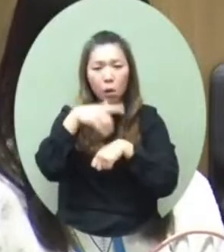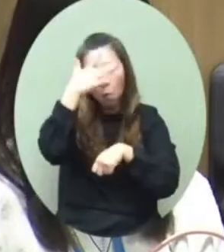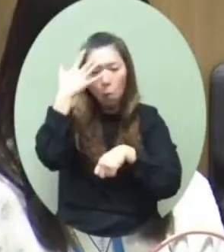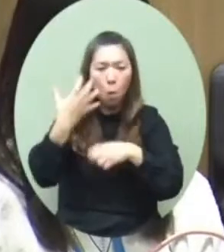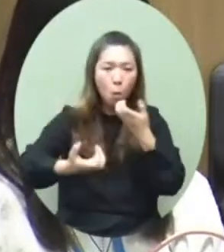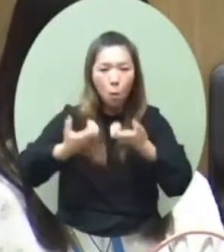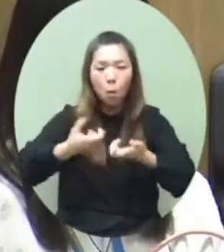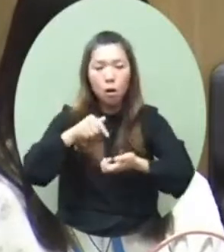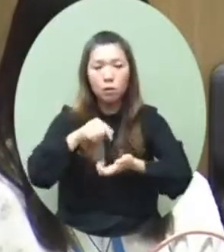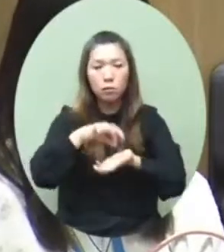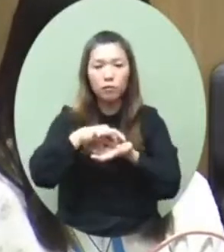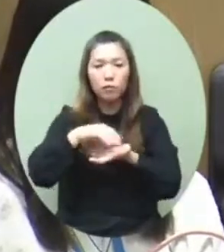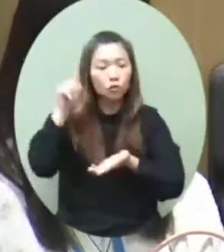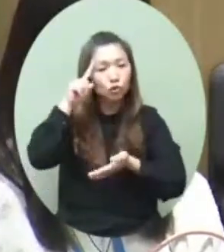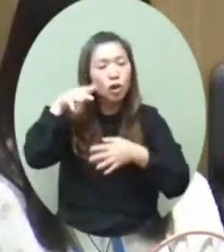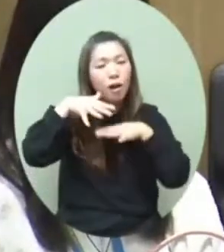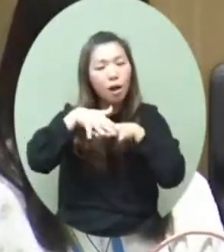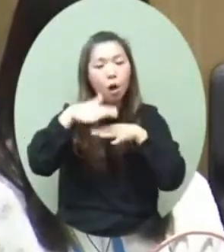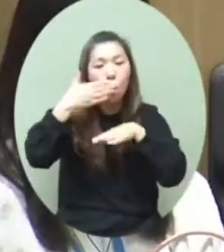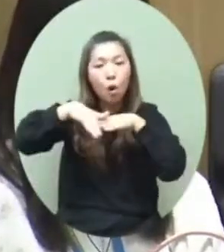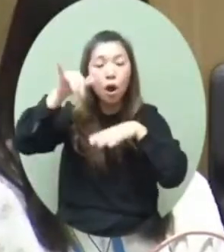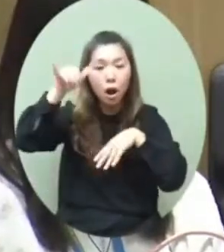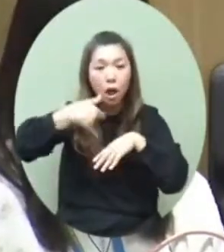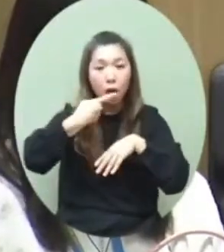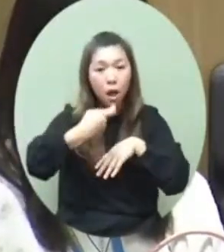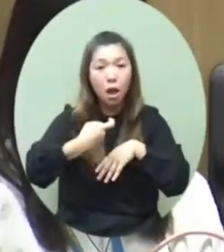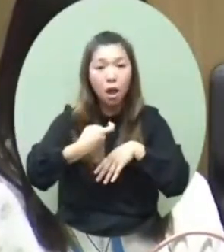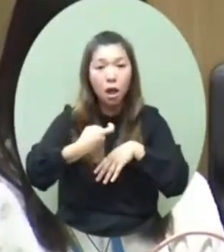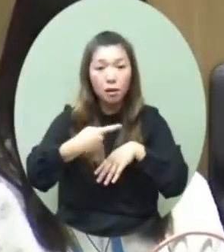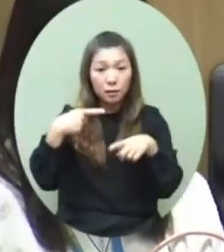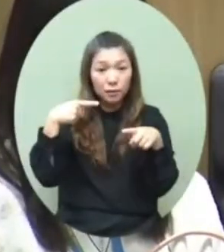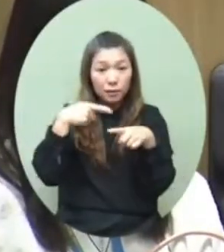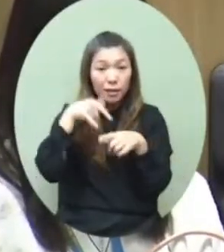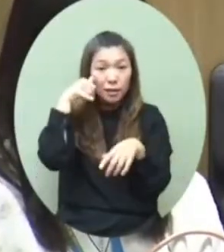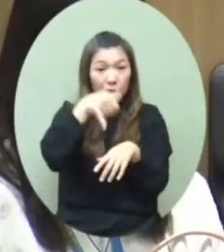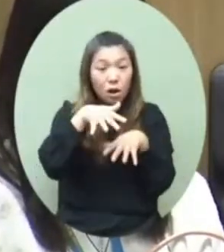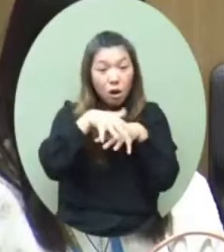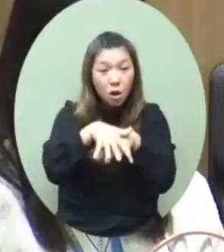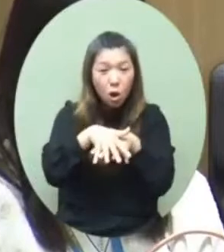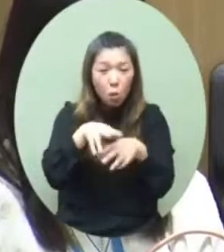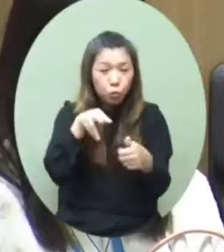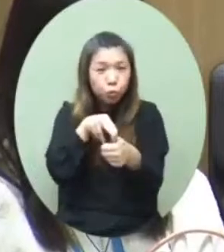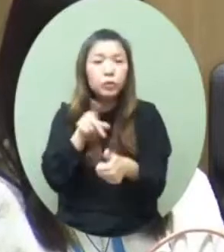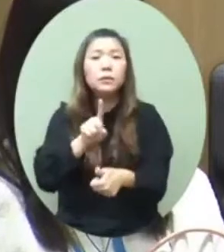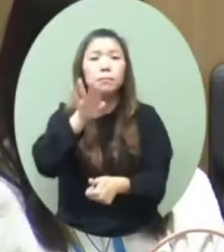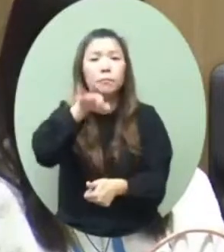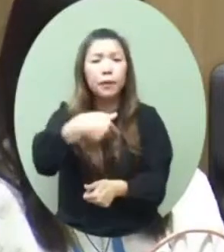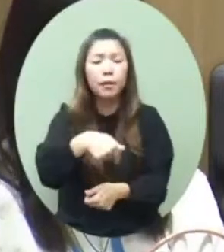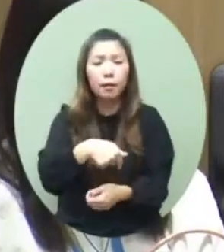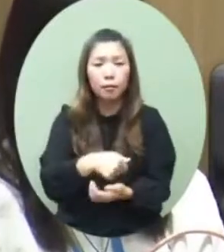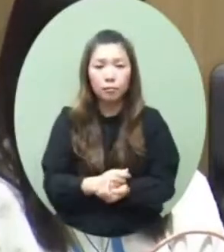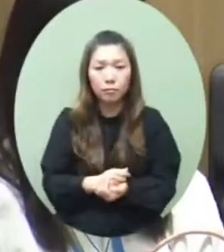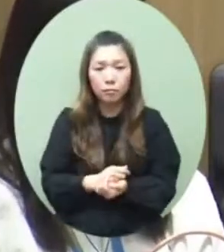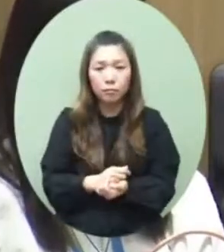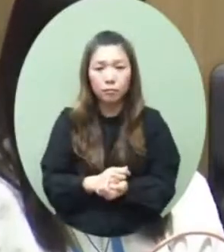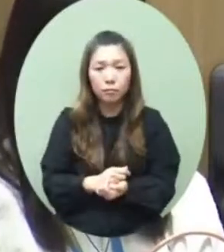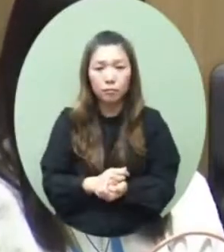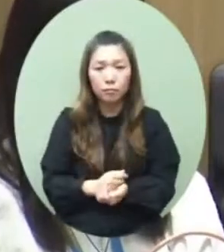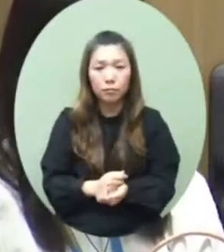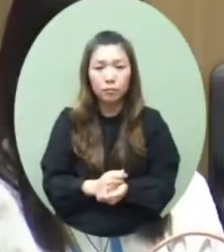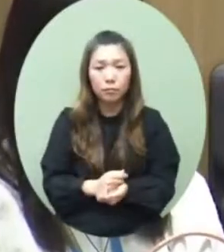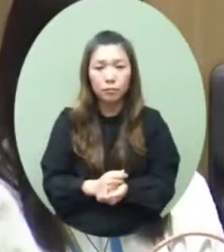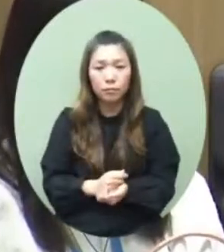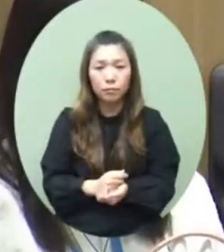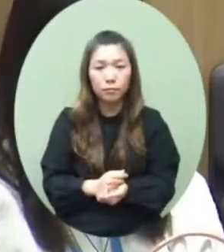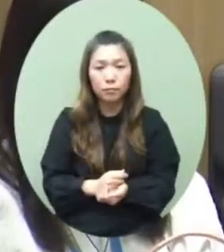say, including Golden Week and a peak season. Do you welcome overseas tourists taking part in these activities as